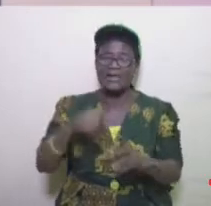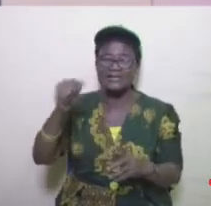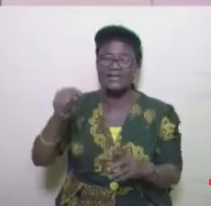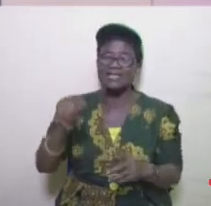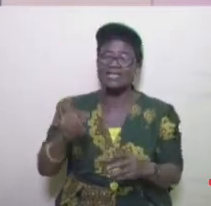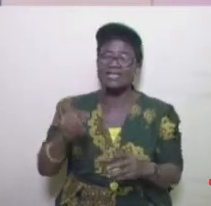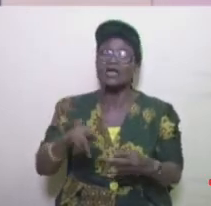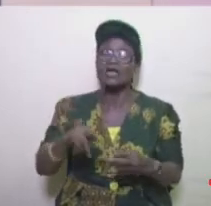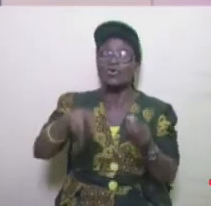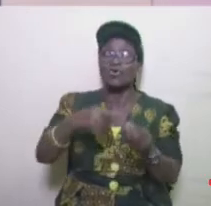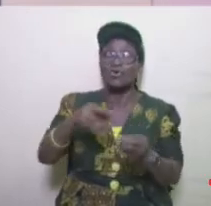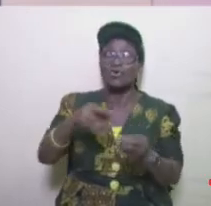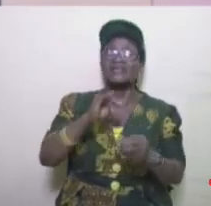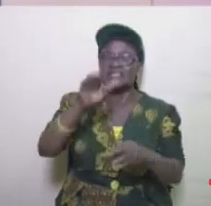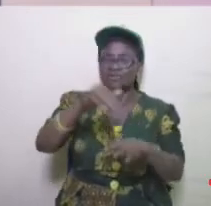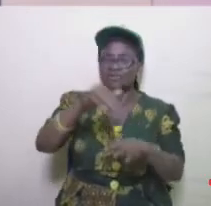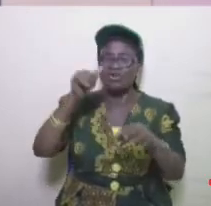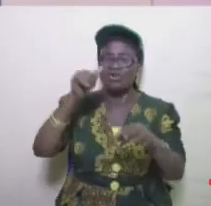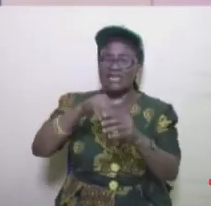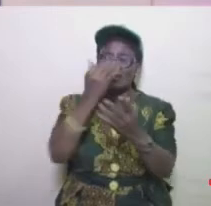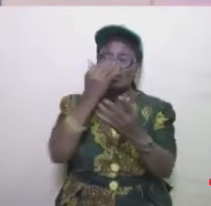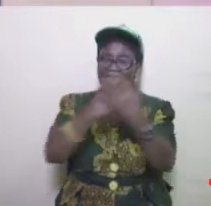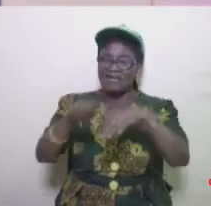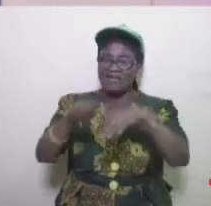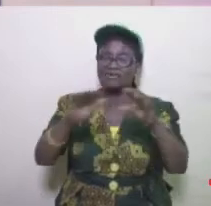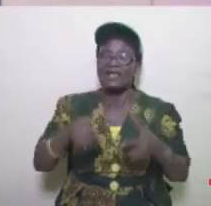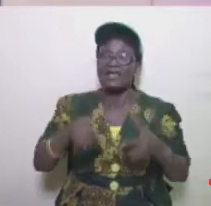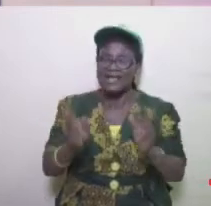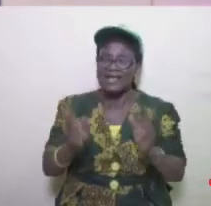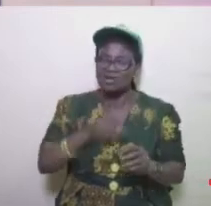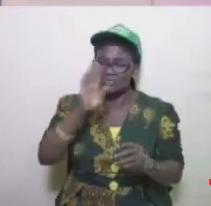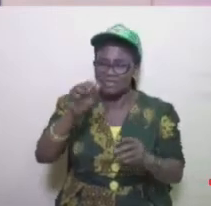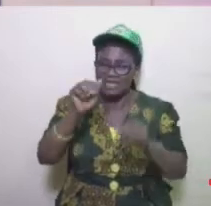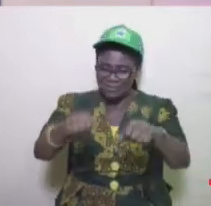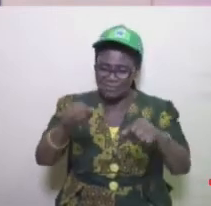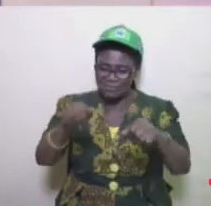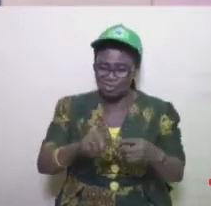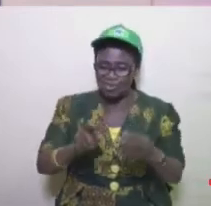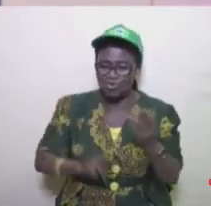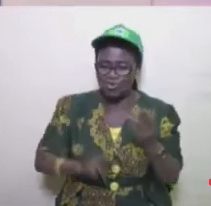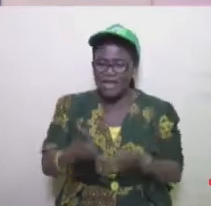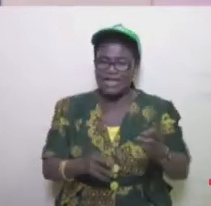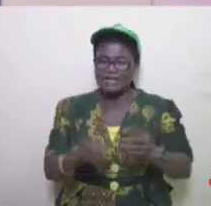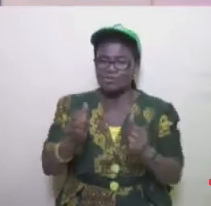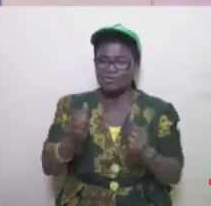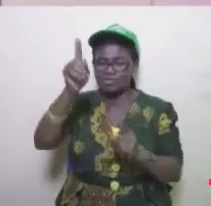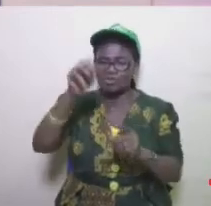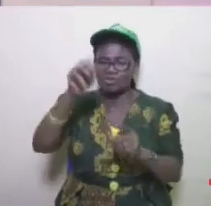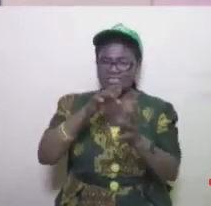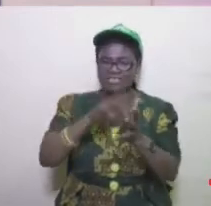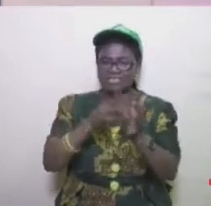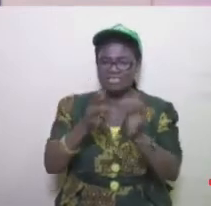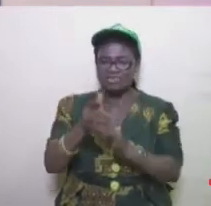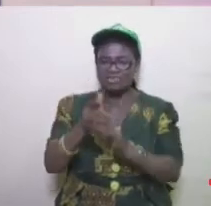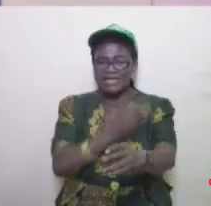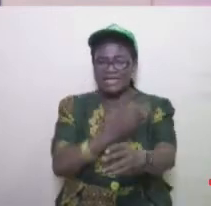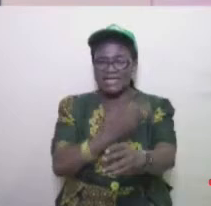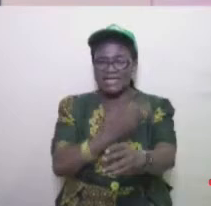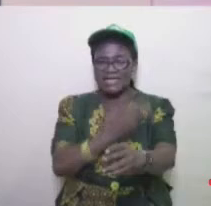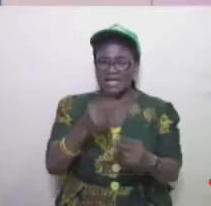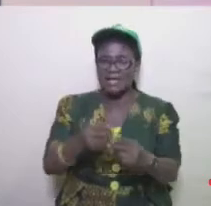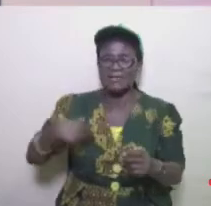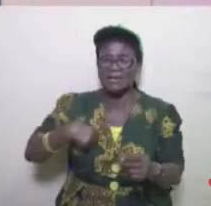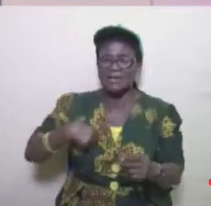be able to reign with Christ. Thank you, our Maker. In Jesus' mighty name, we pray. Amen.